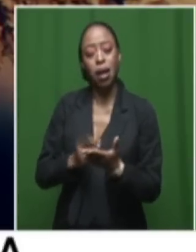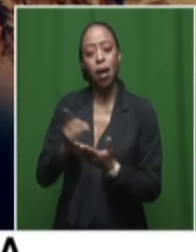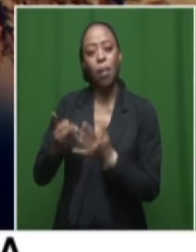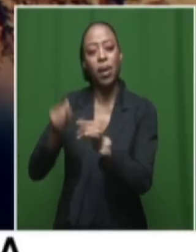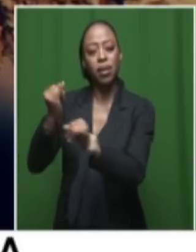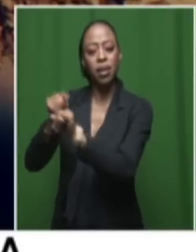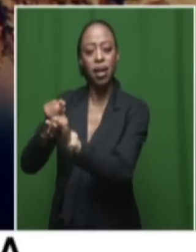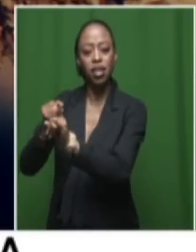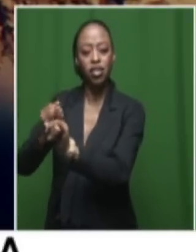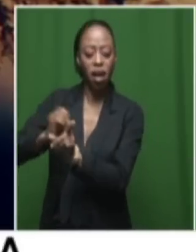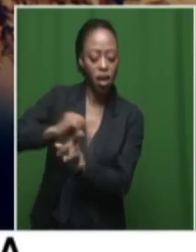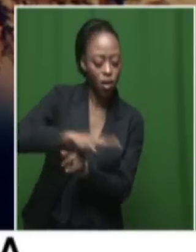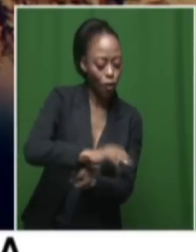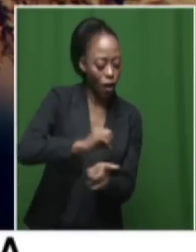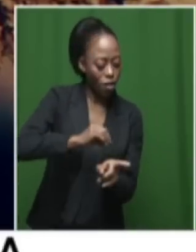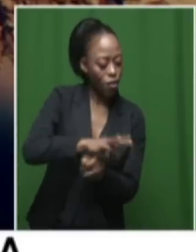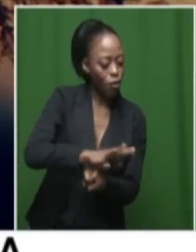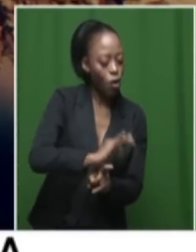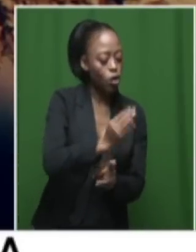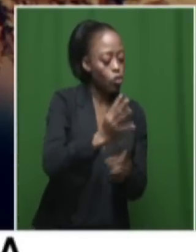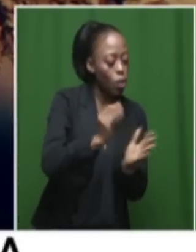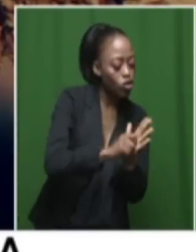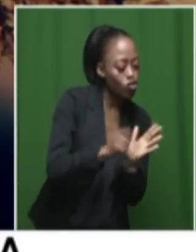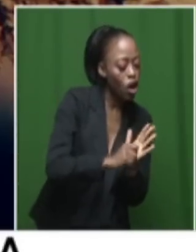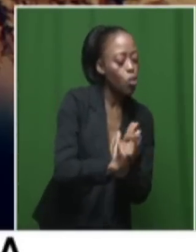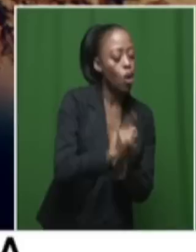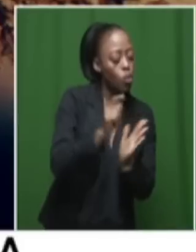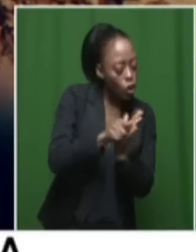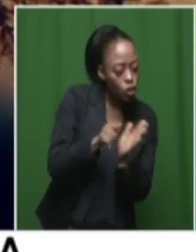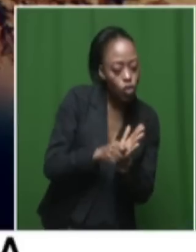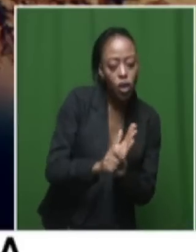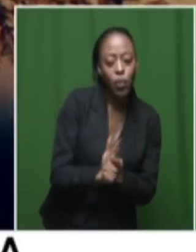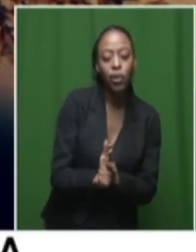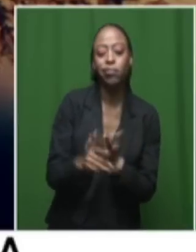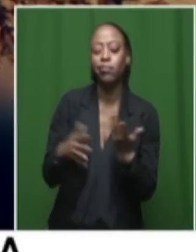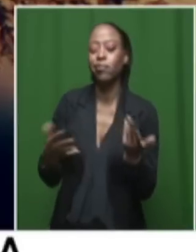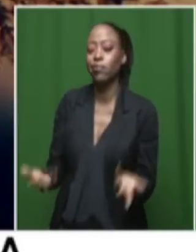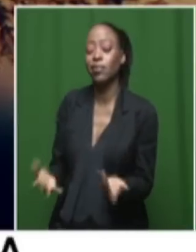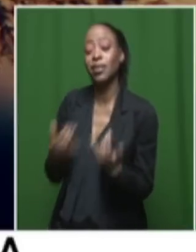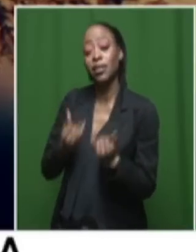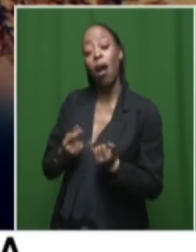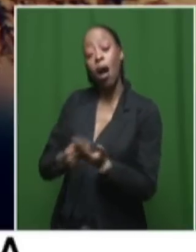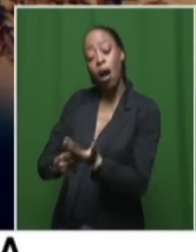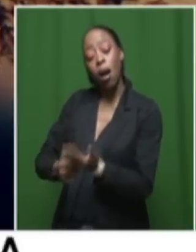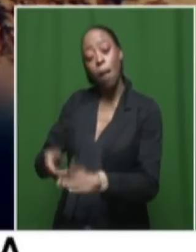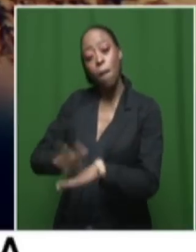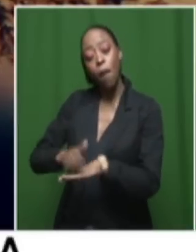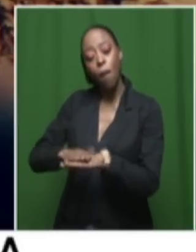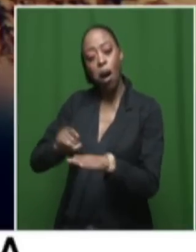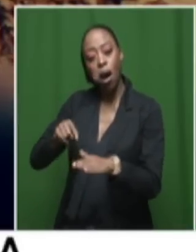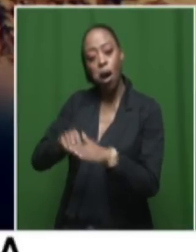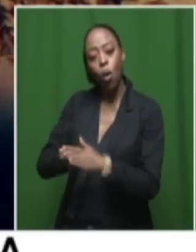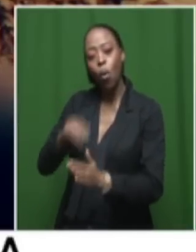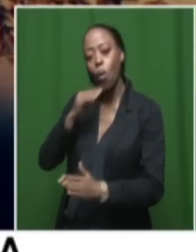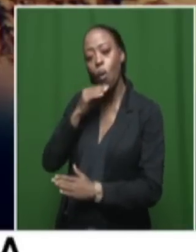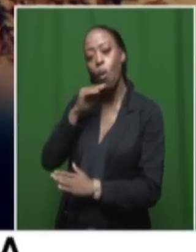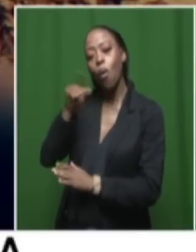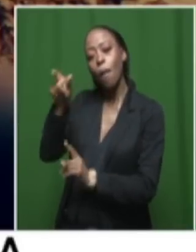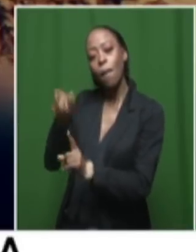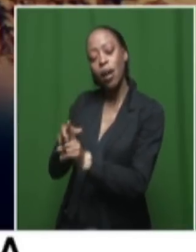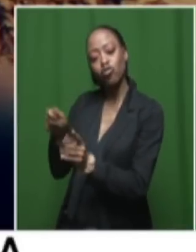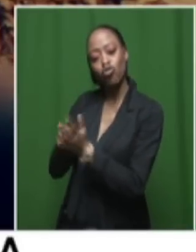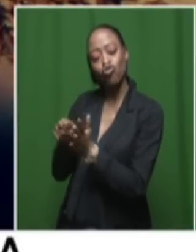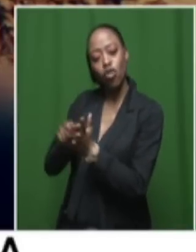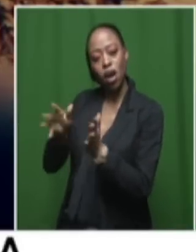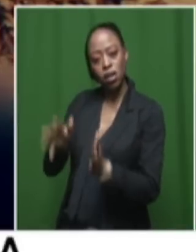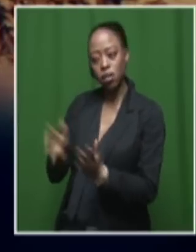foreign influential elements that actually drive these narratives. So for a discussion on this, we're joined by Phillip Dexter, co-founder